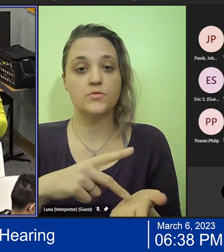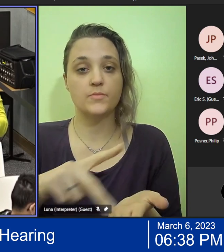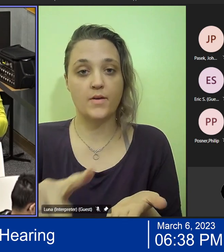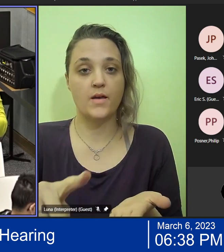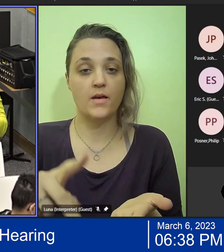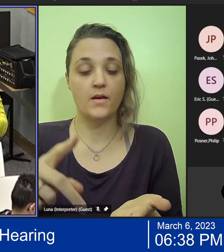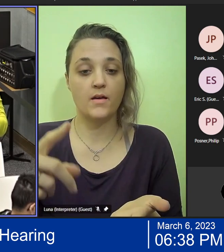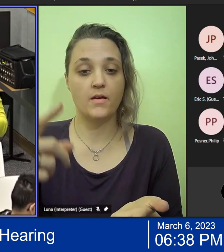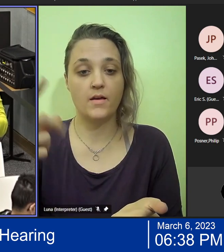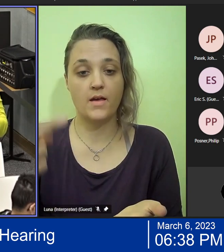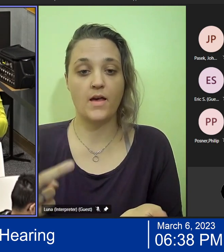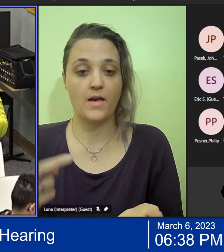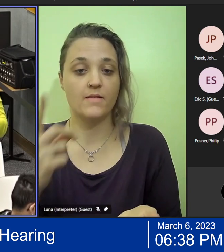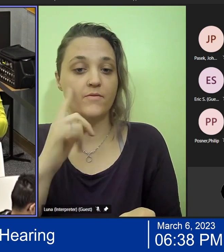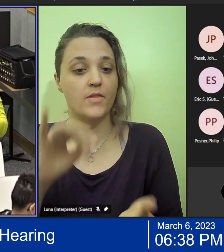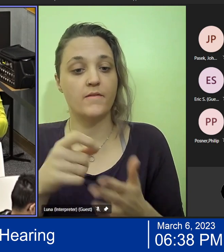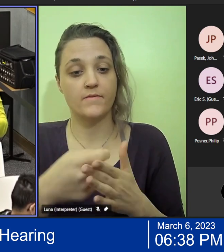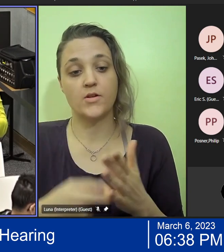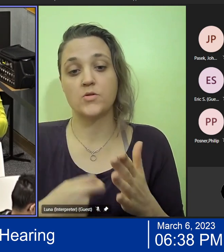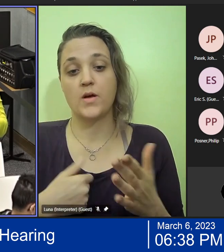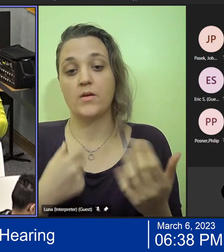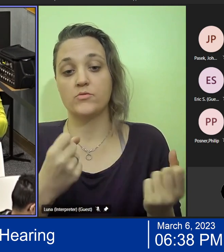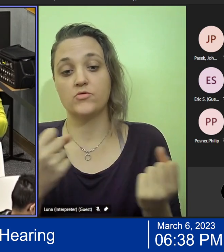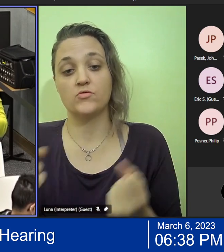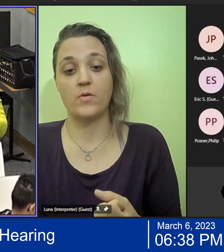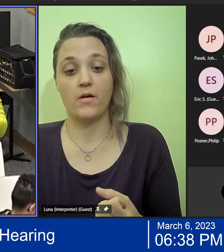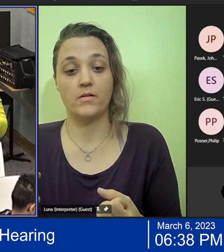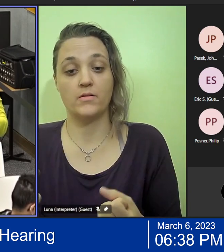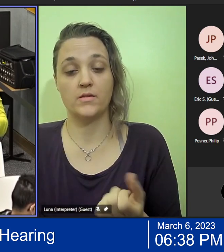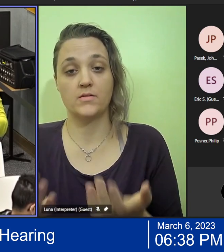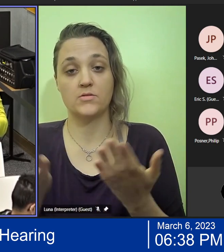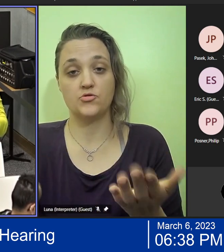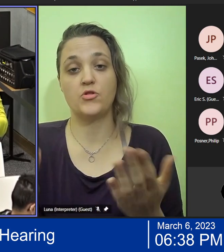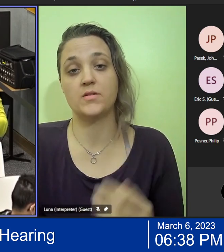to pay half that paratransit fare. So I would strongly,